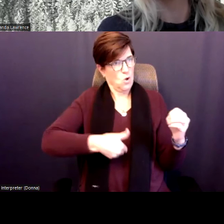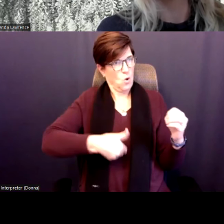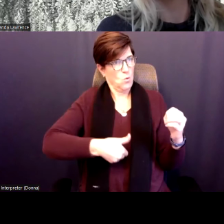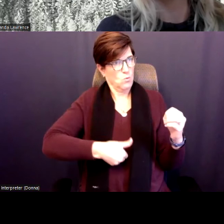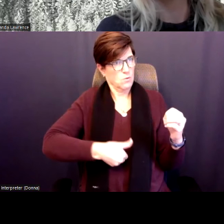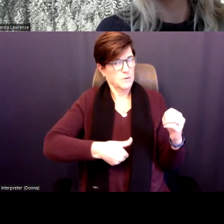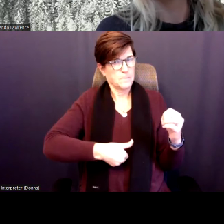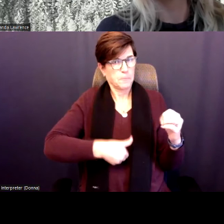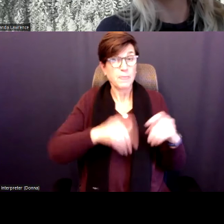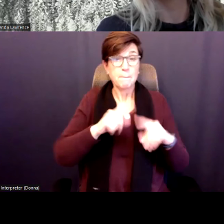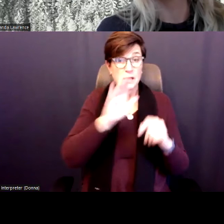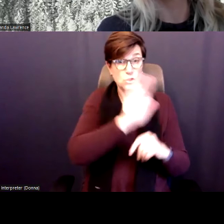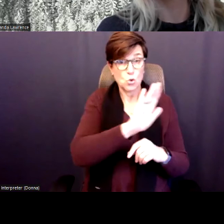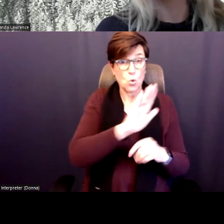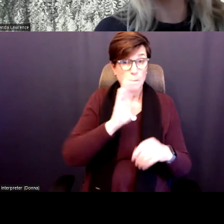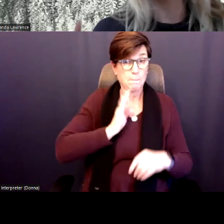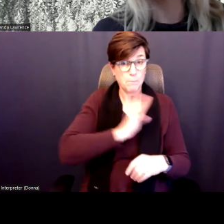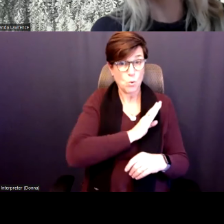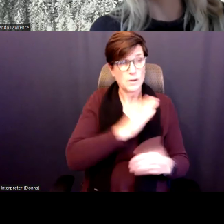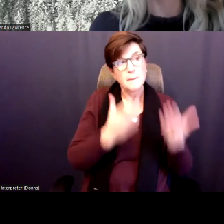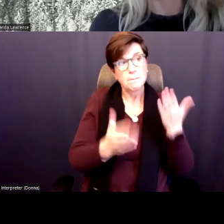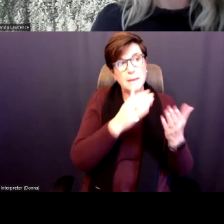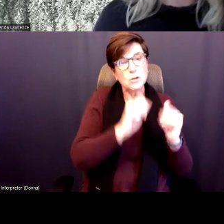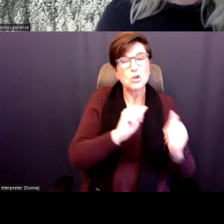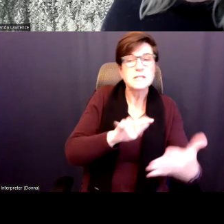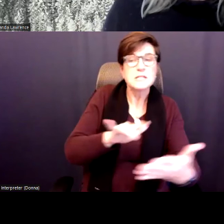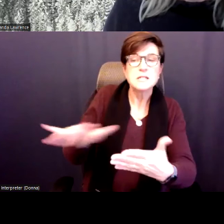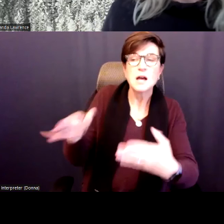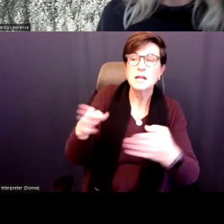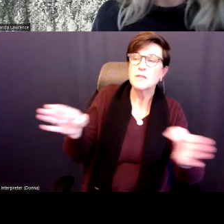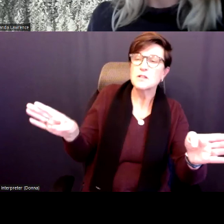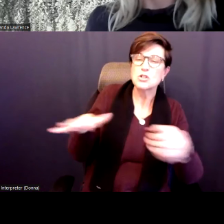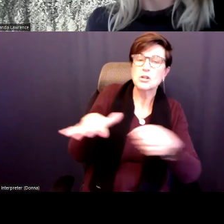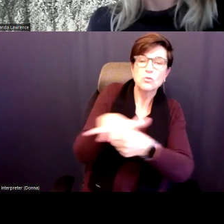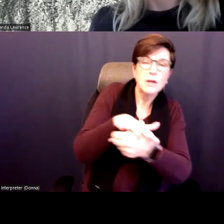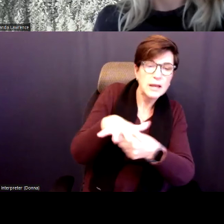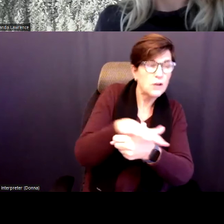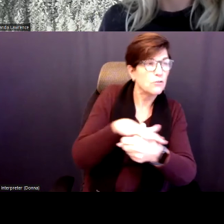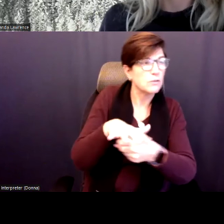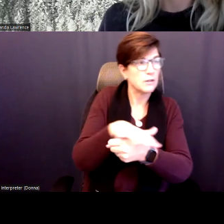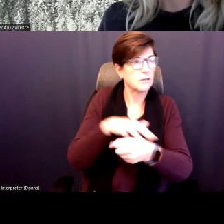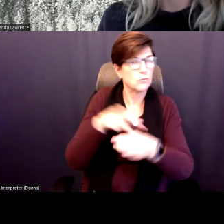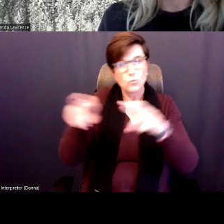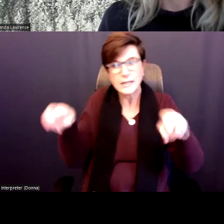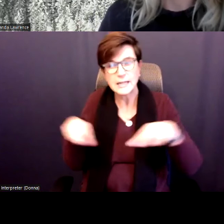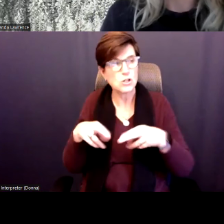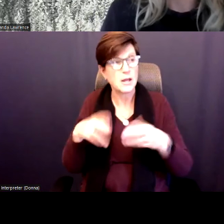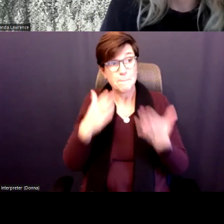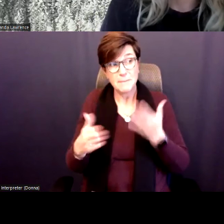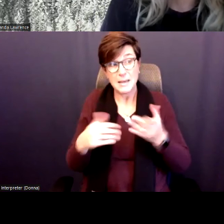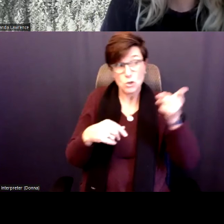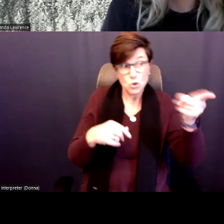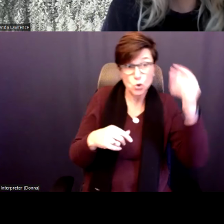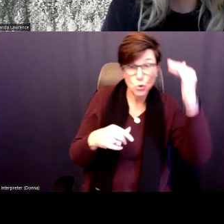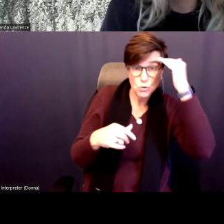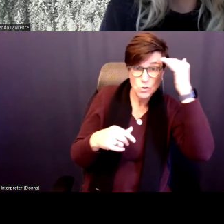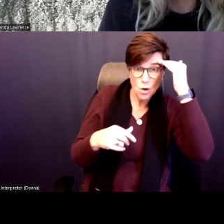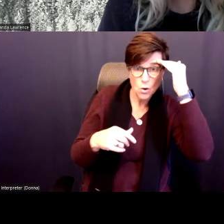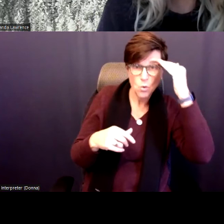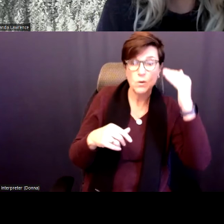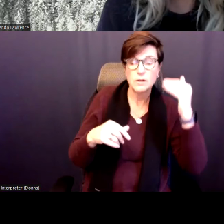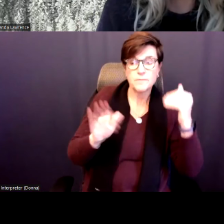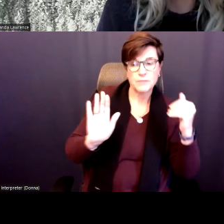is also going on in that county or that region, in other words, you might know what the Board of Supervisors